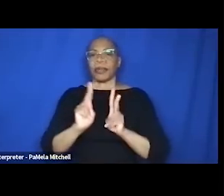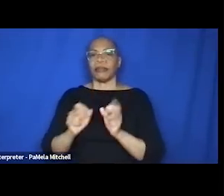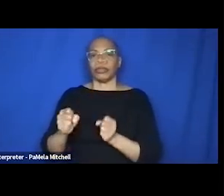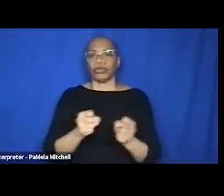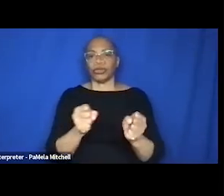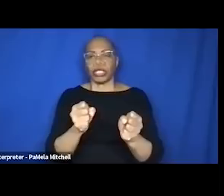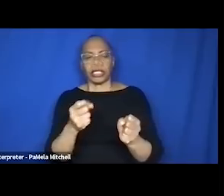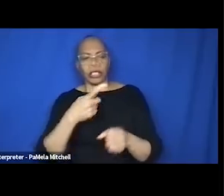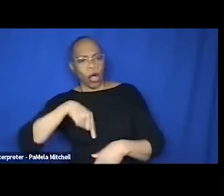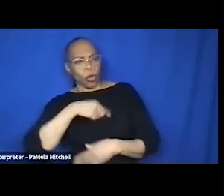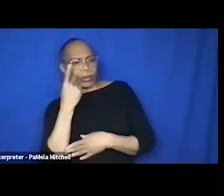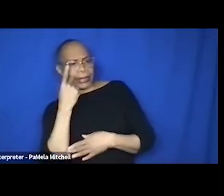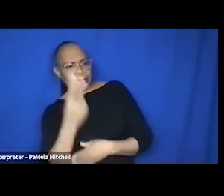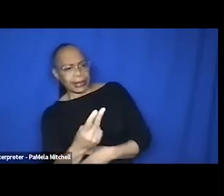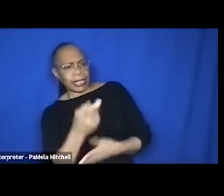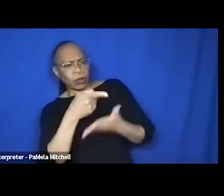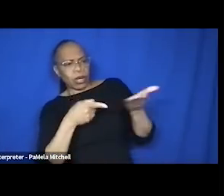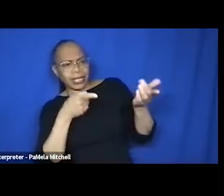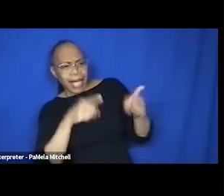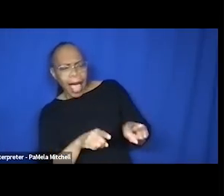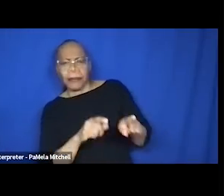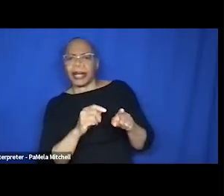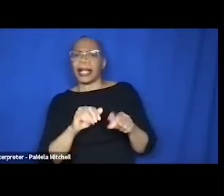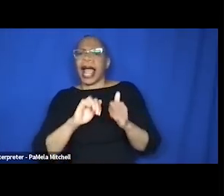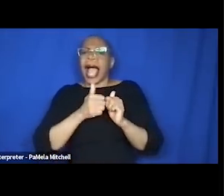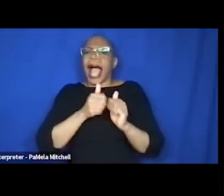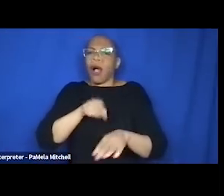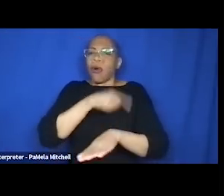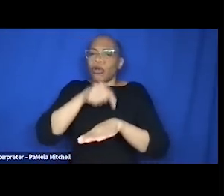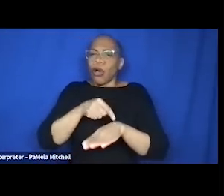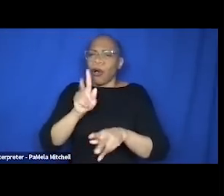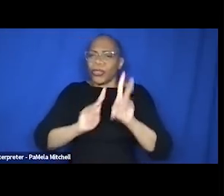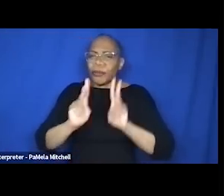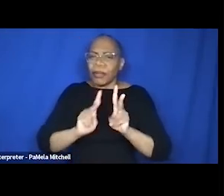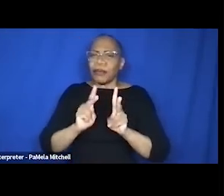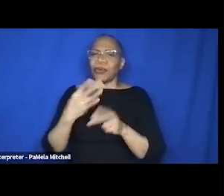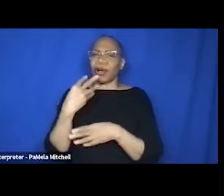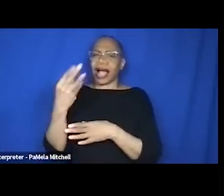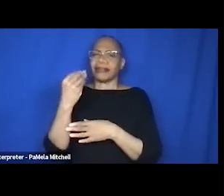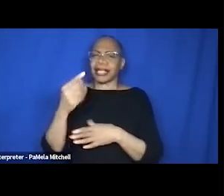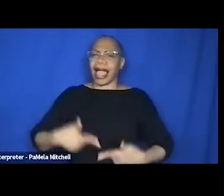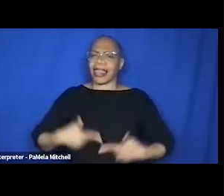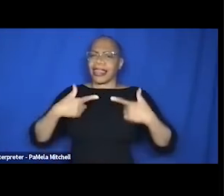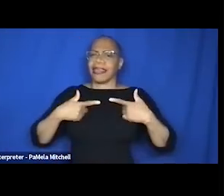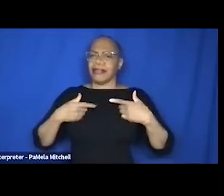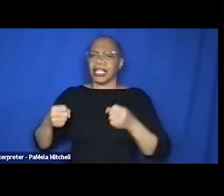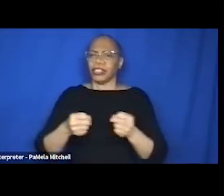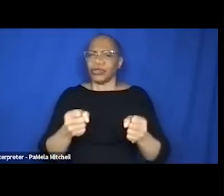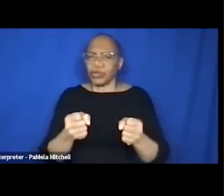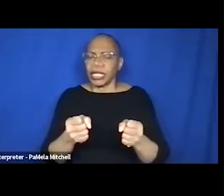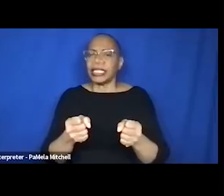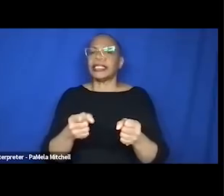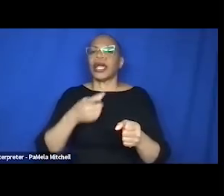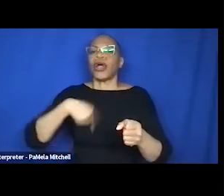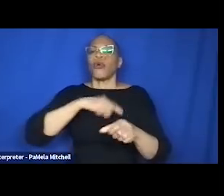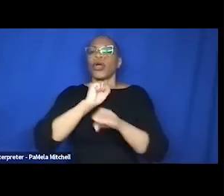going on with them, how long they've been on the streets, what their main needs are, and we do work with